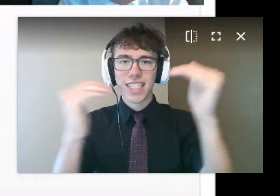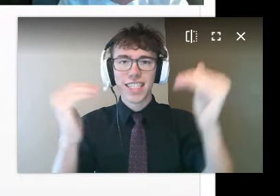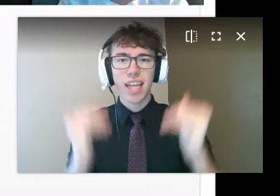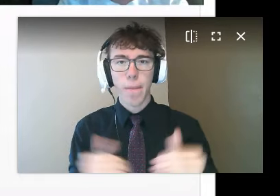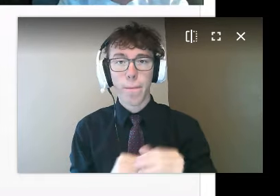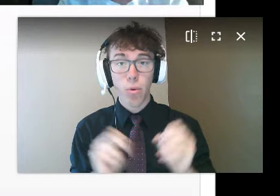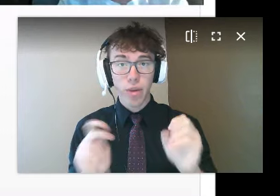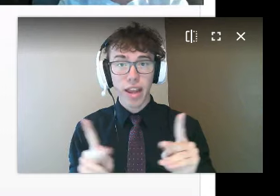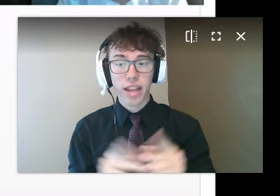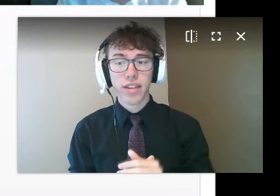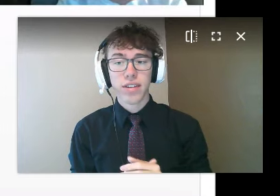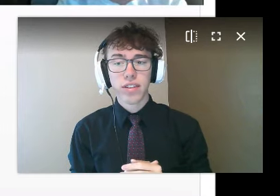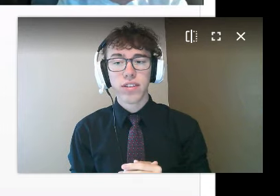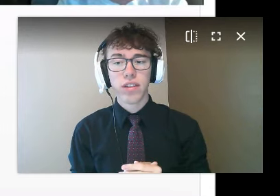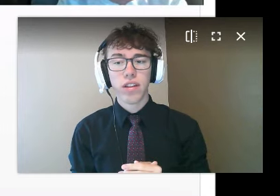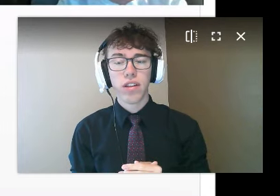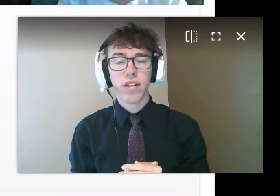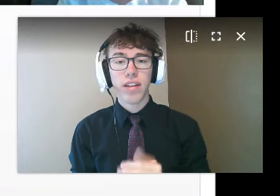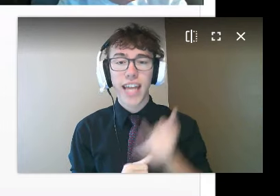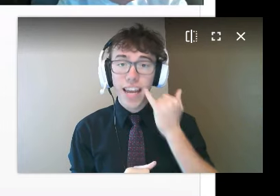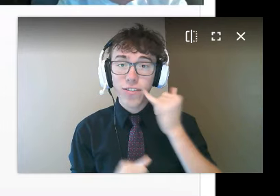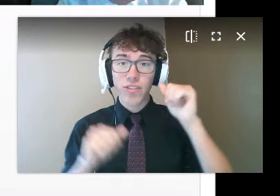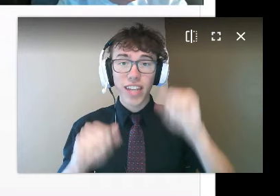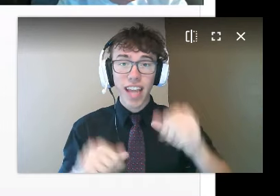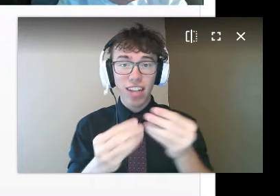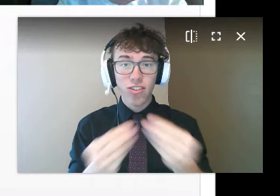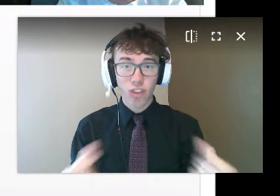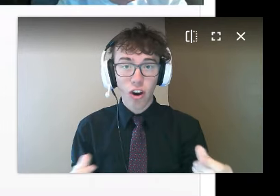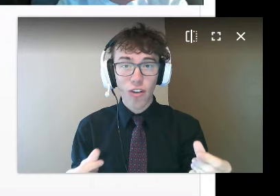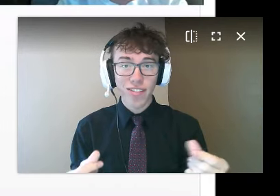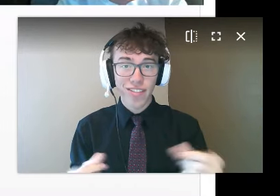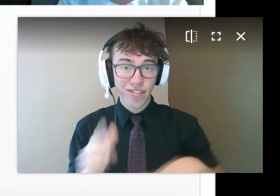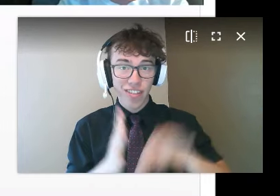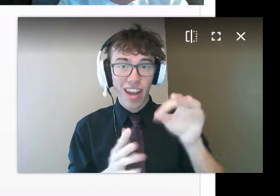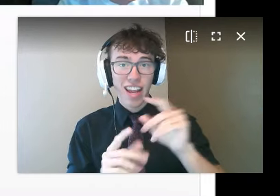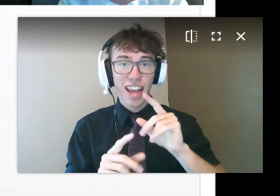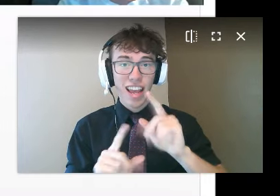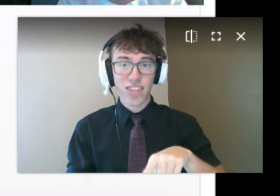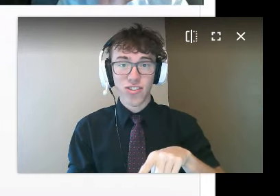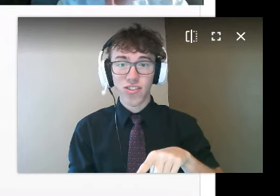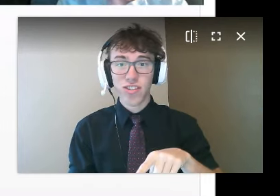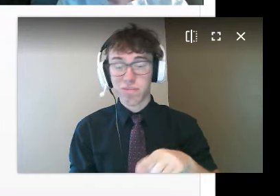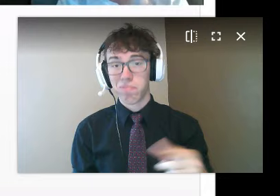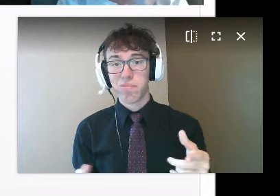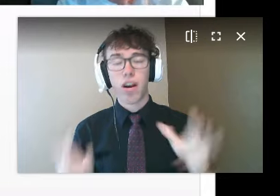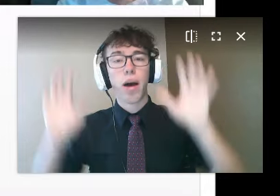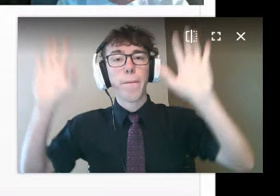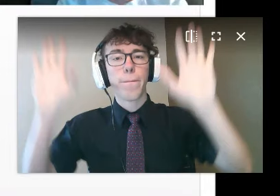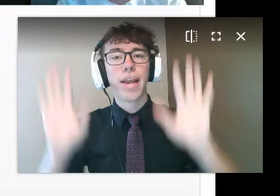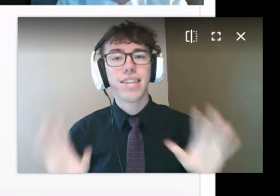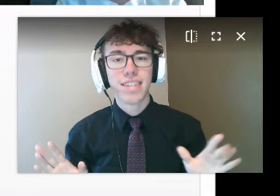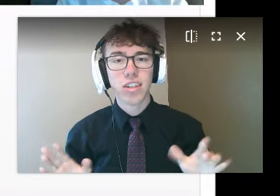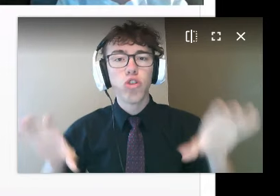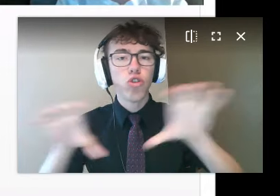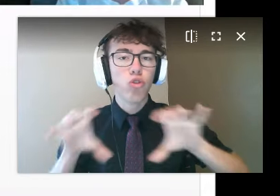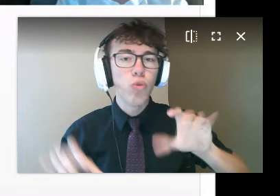goal. If you can solve these problems and get to an answer showing all your work, great, do